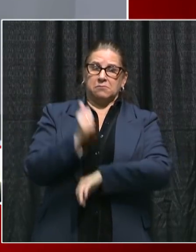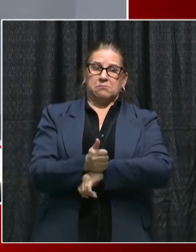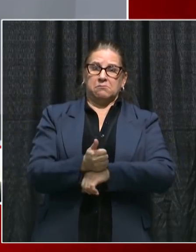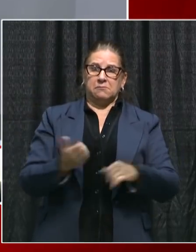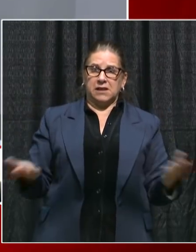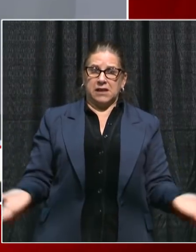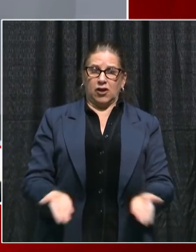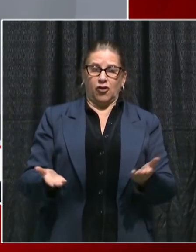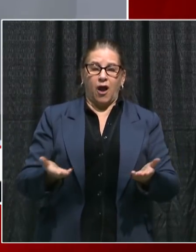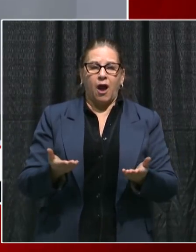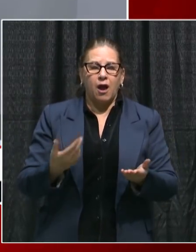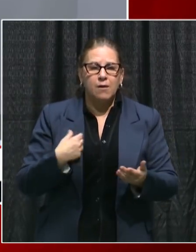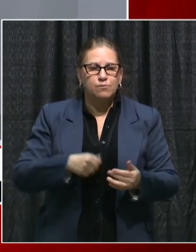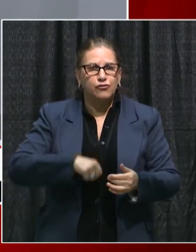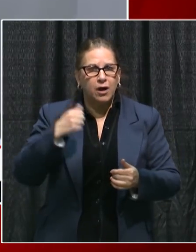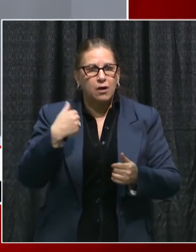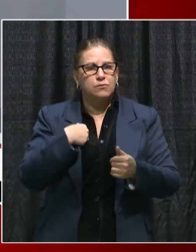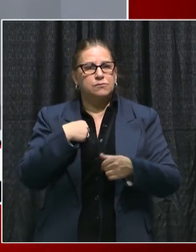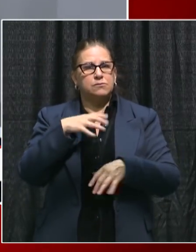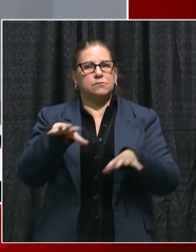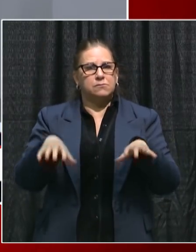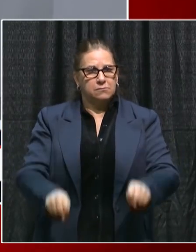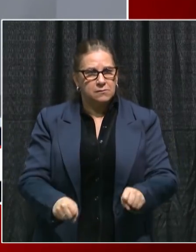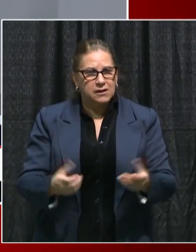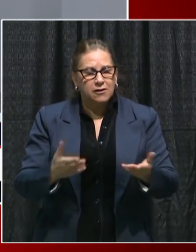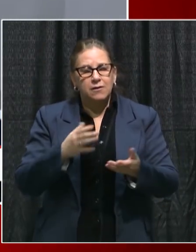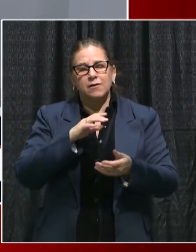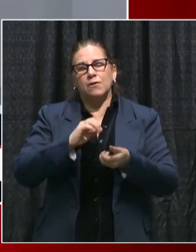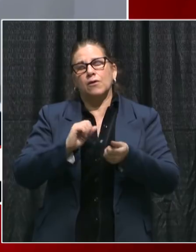whatever this disease brings. Thank you.